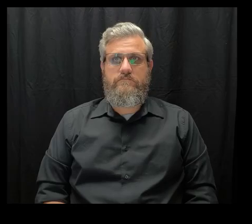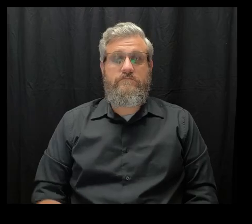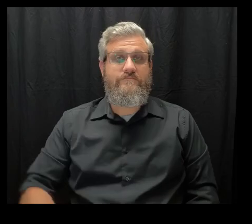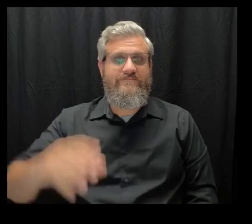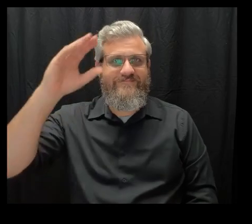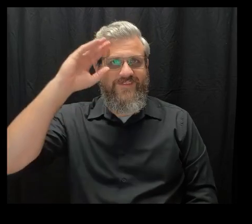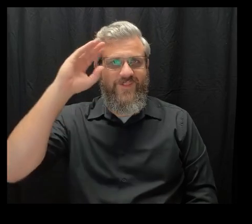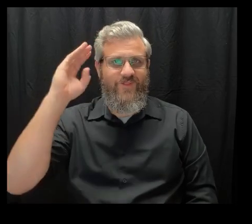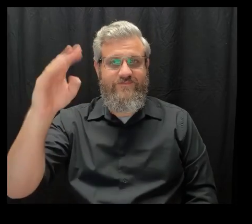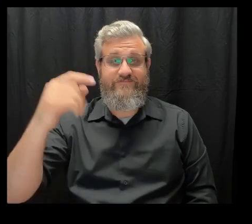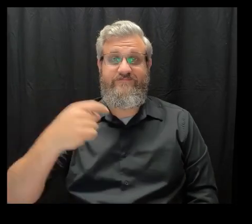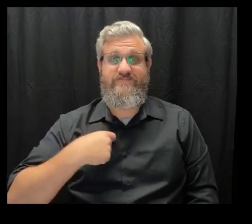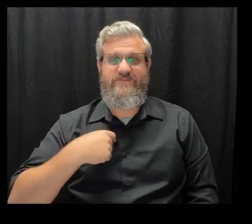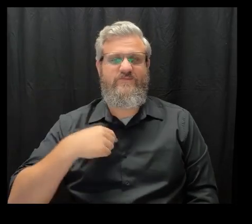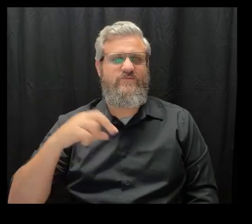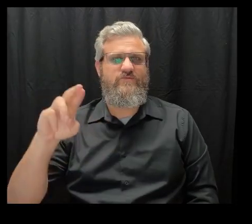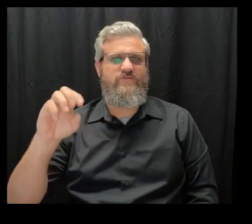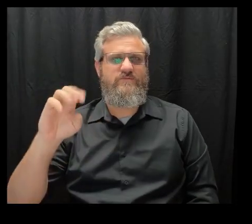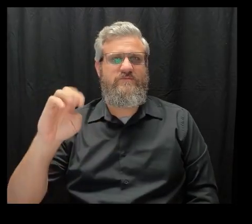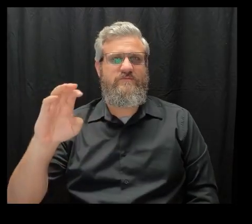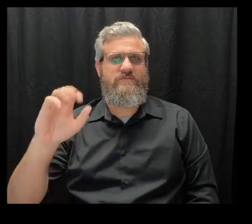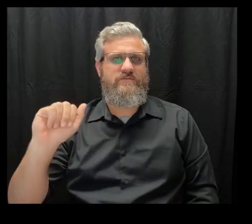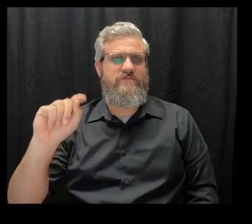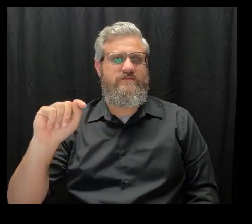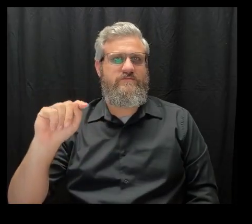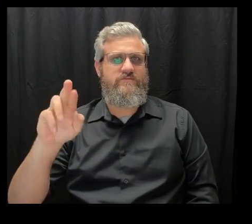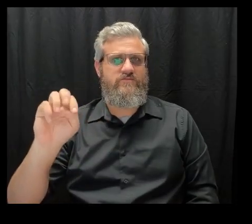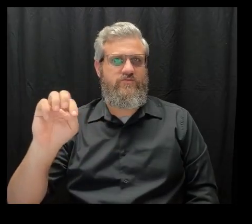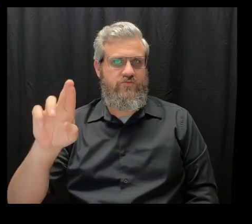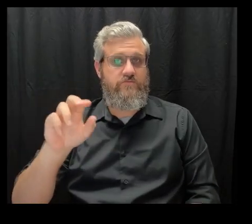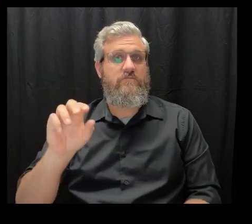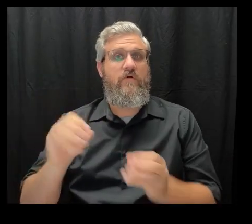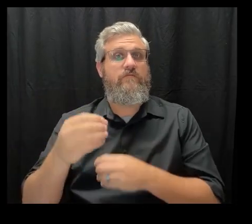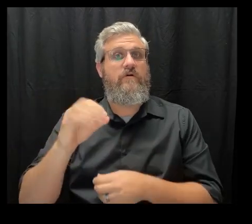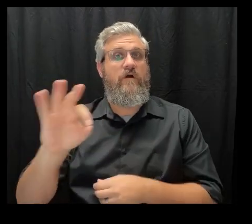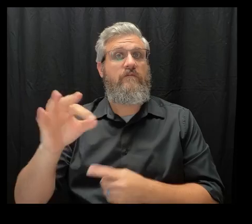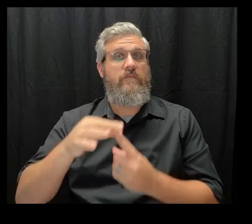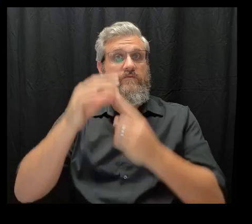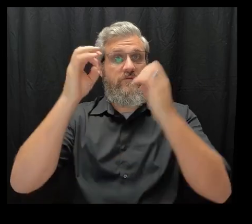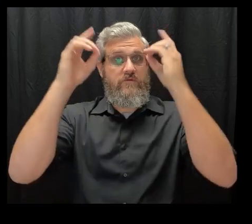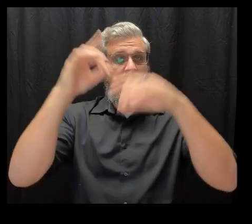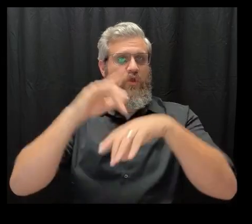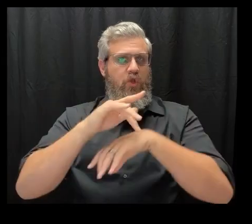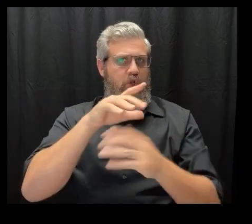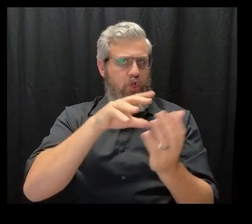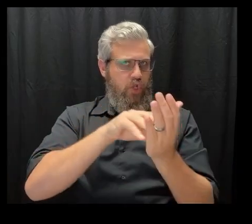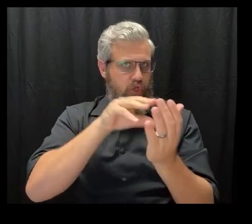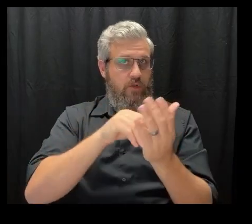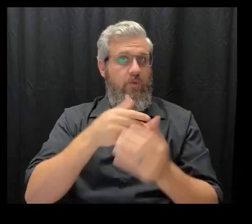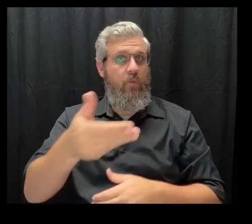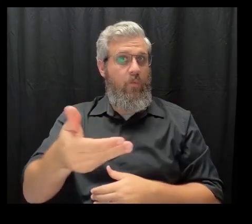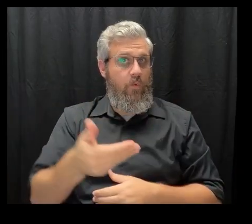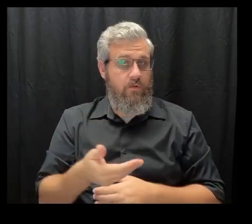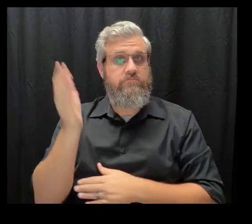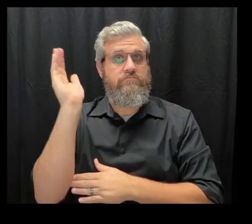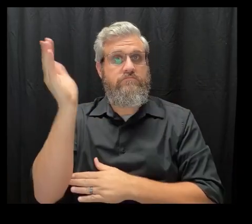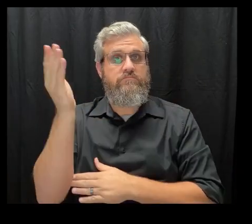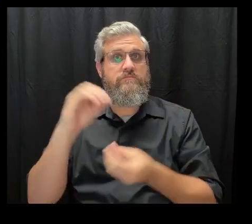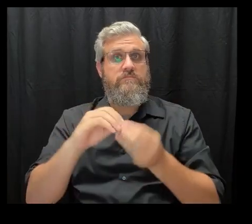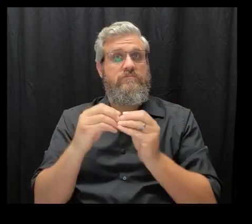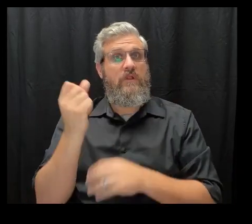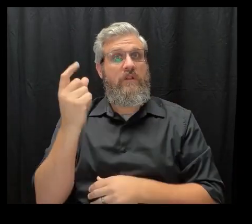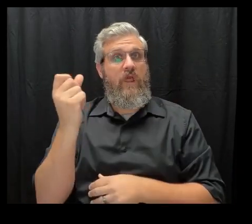Hello, I'm Rebecca Turner with the Office of Special Education and Early Learning. Welcome to the 11th presentation of our series